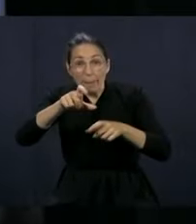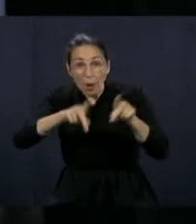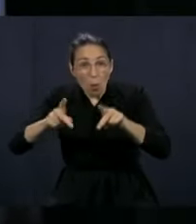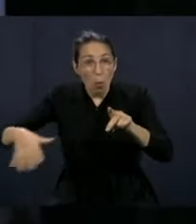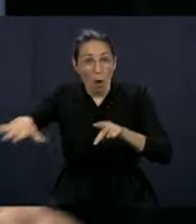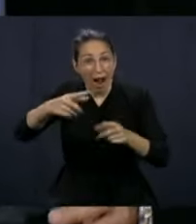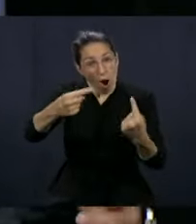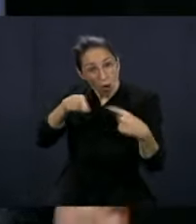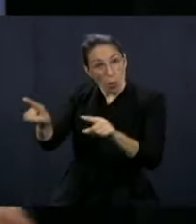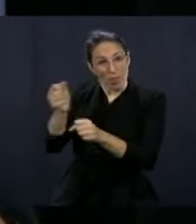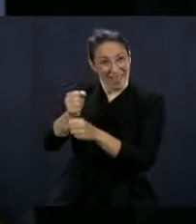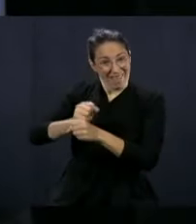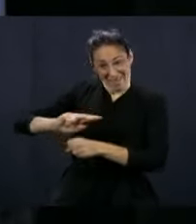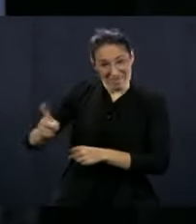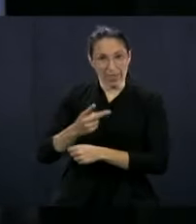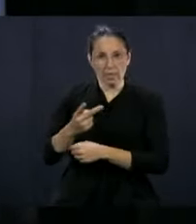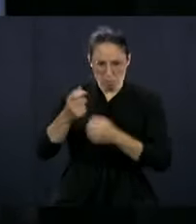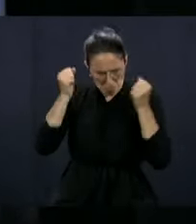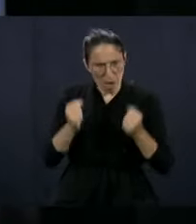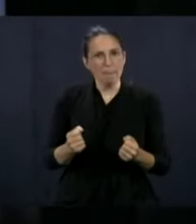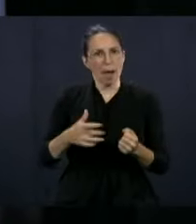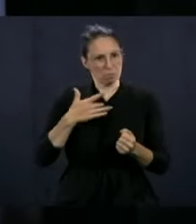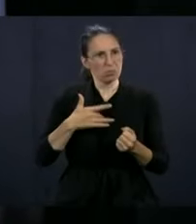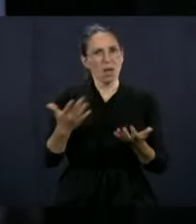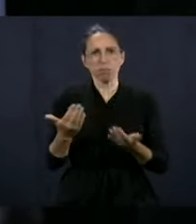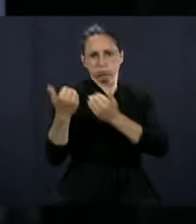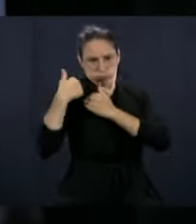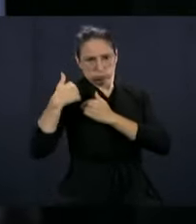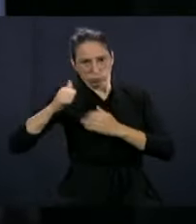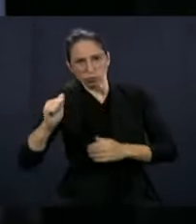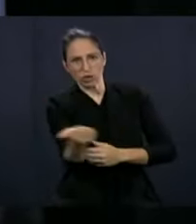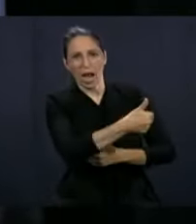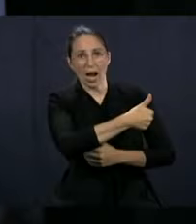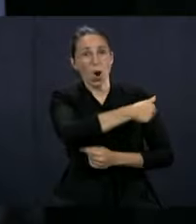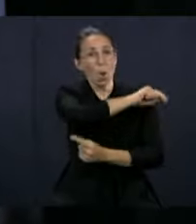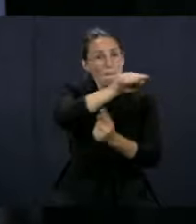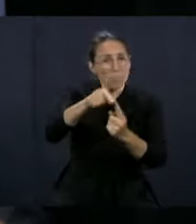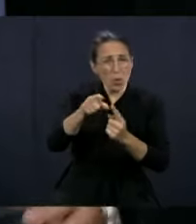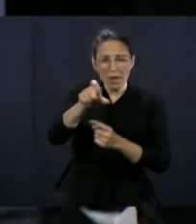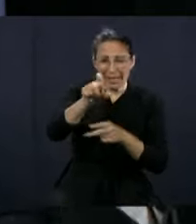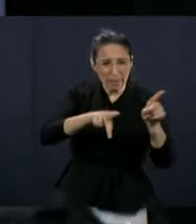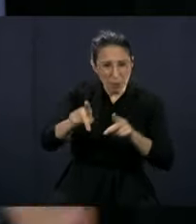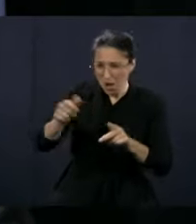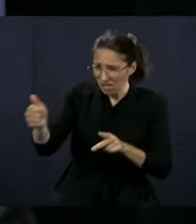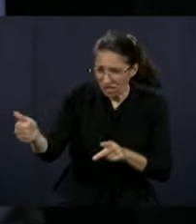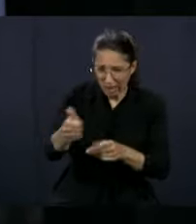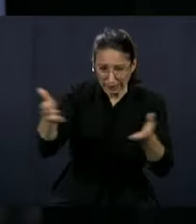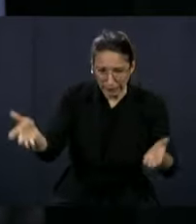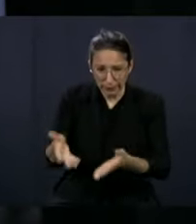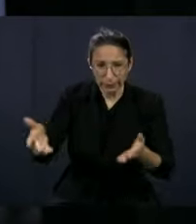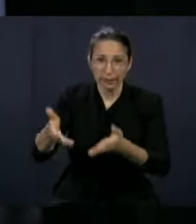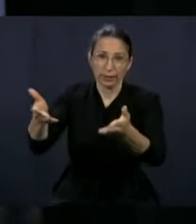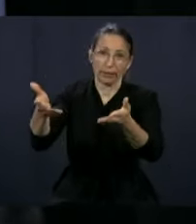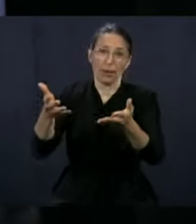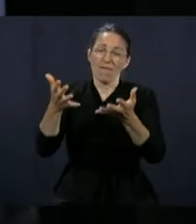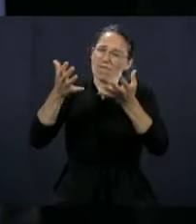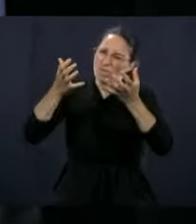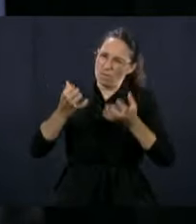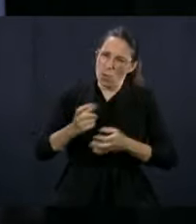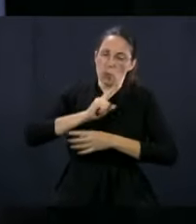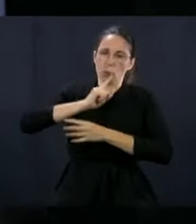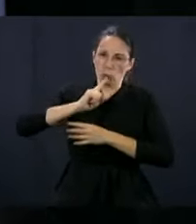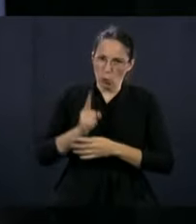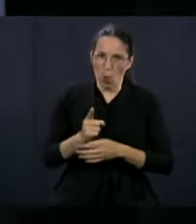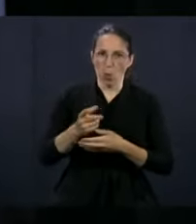we're ready to do so. I think that we all have a duty for the well-being of Quebecers, of